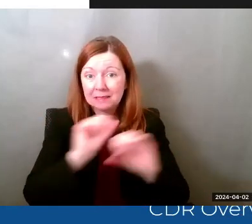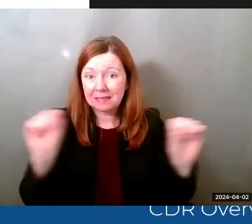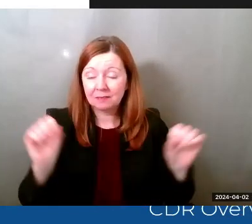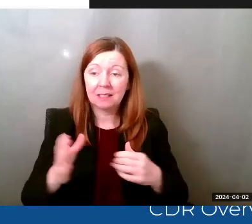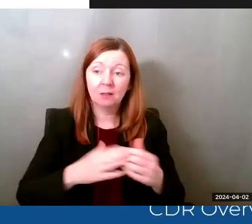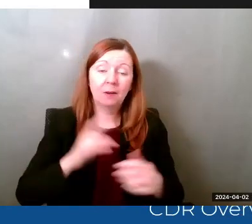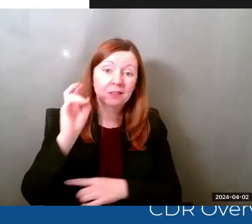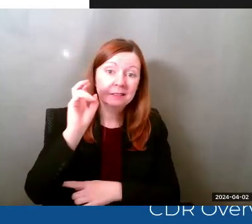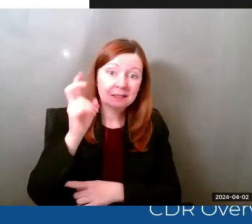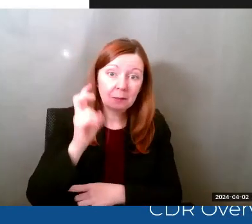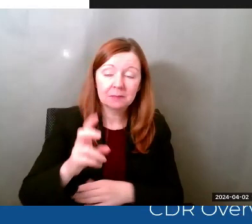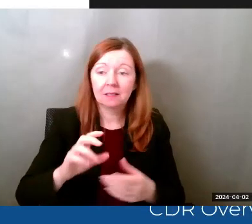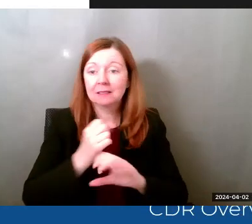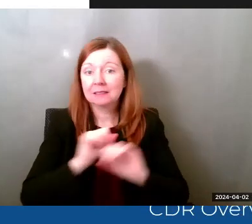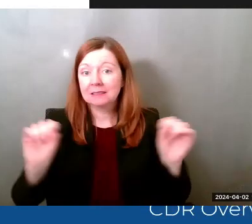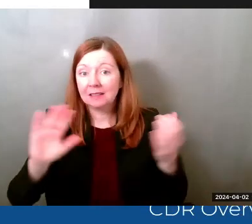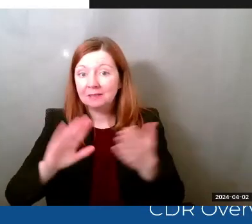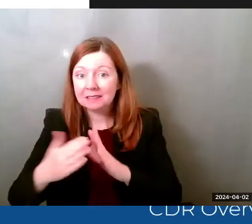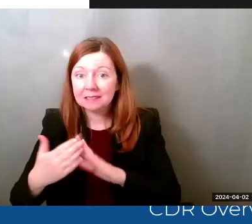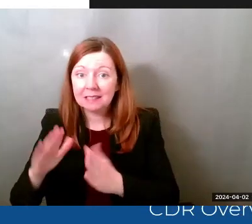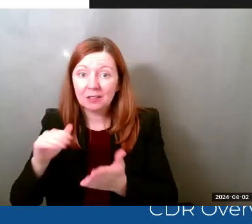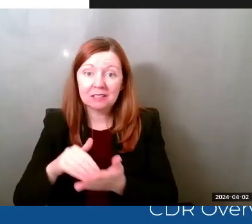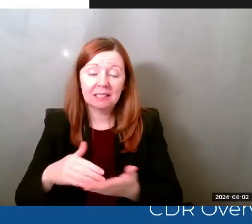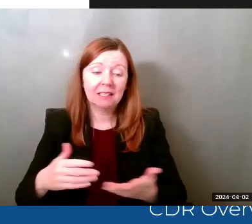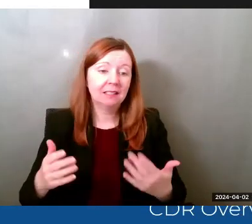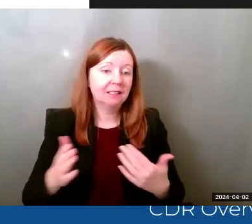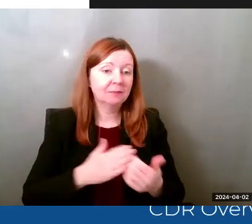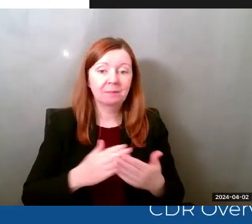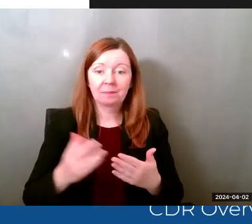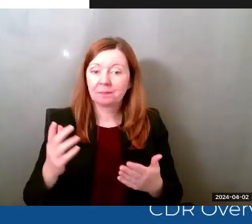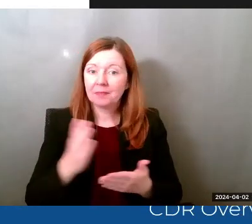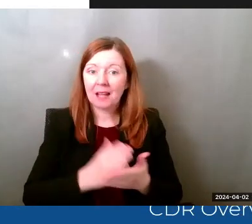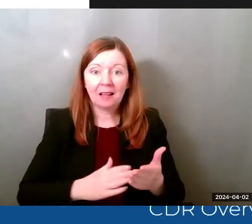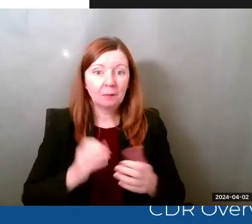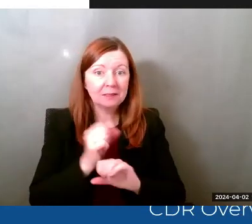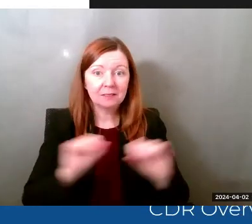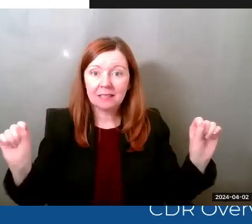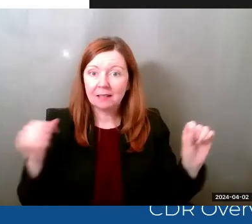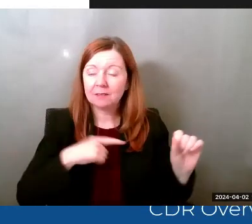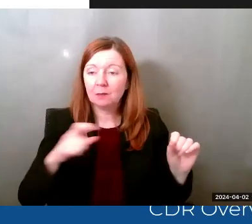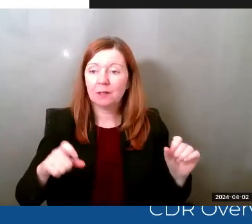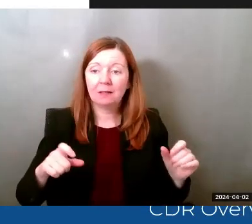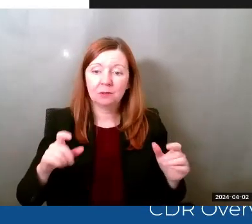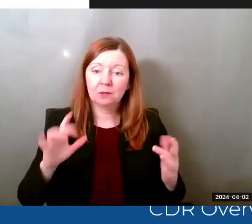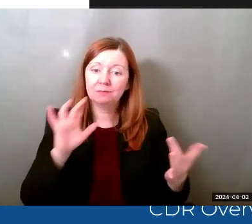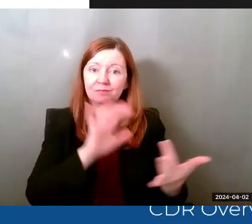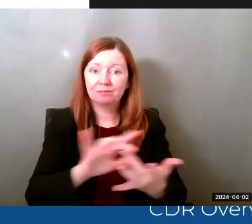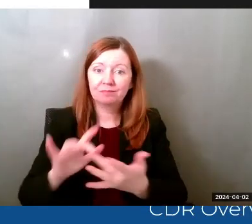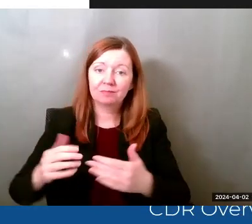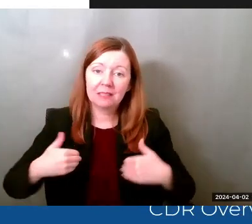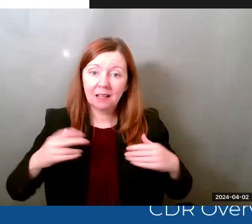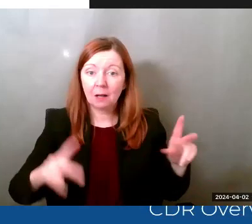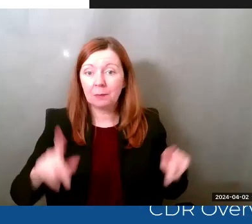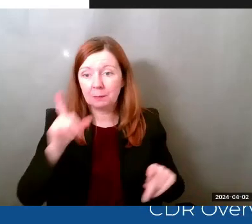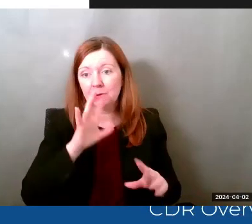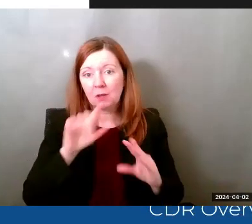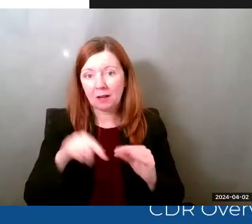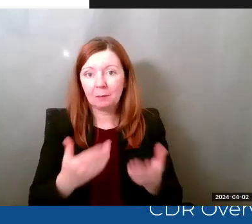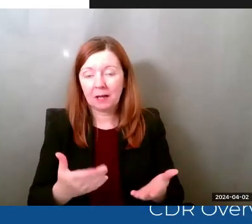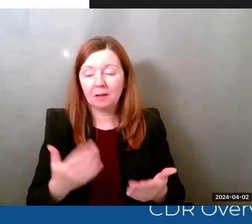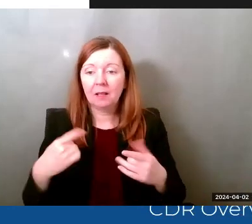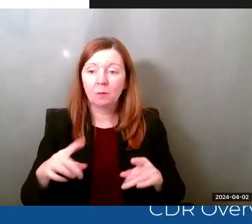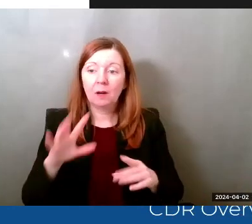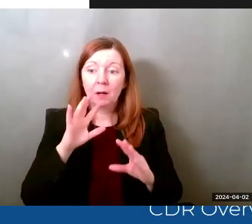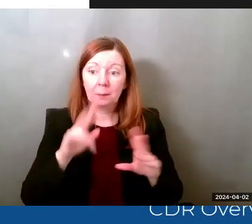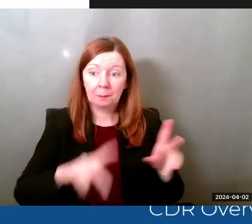SEPTA, safety downtown, center city, the way that we add elements of safety, we have to reach these generations of young people who we're talking about. And while